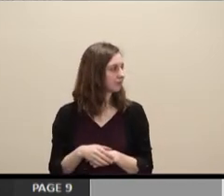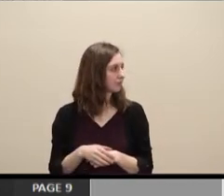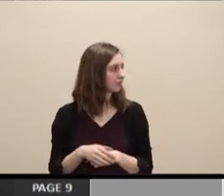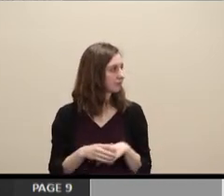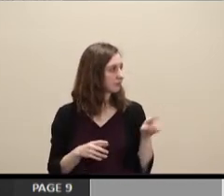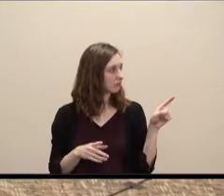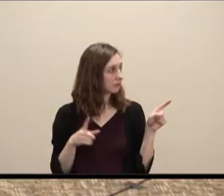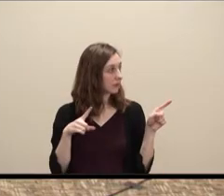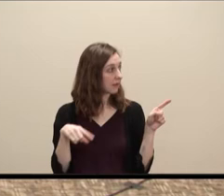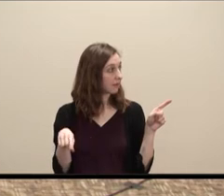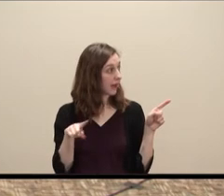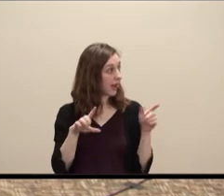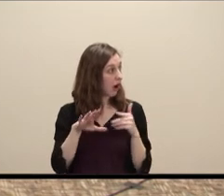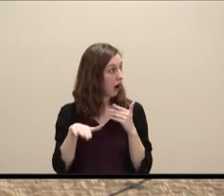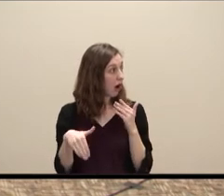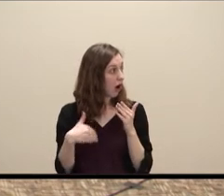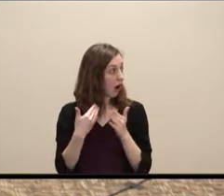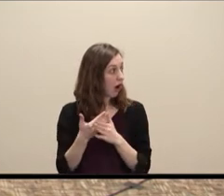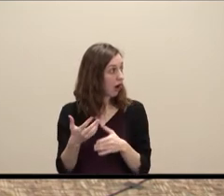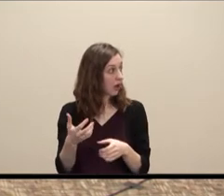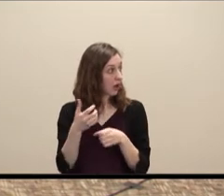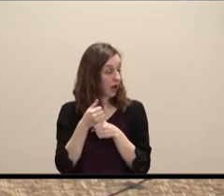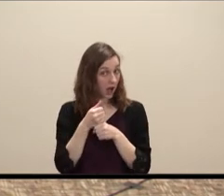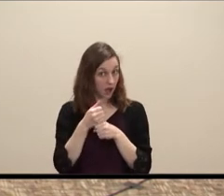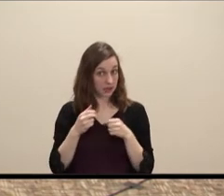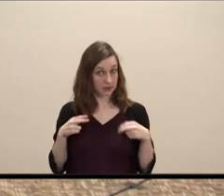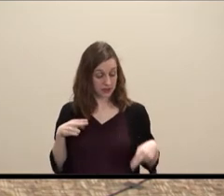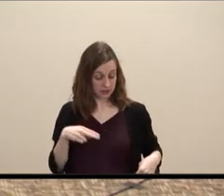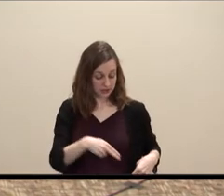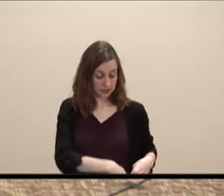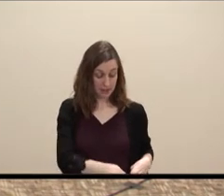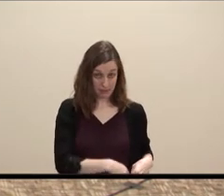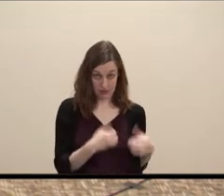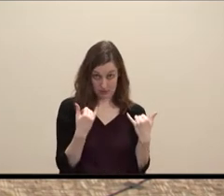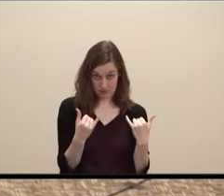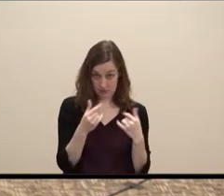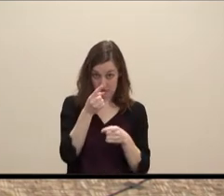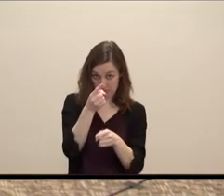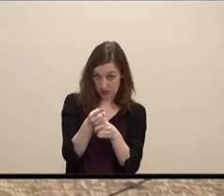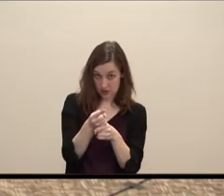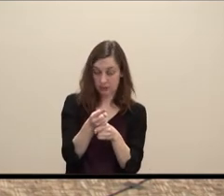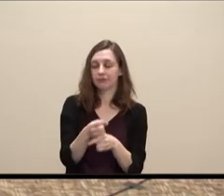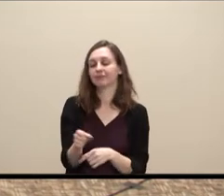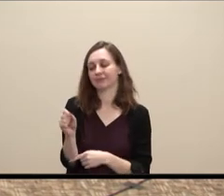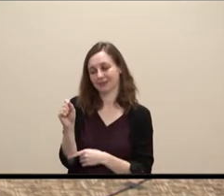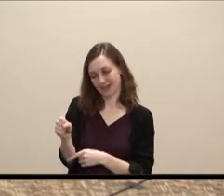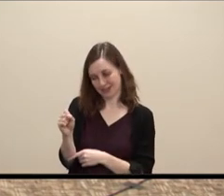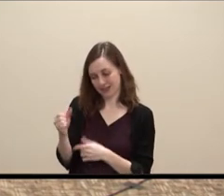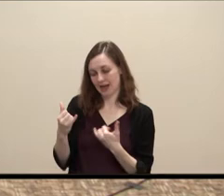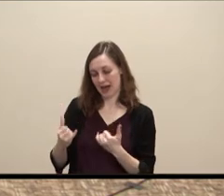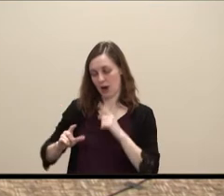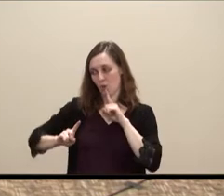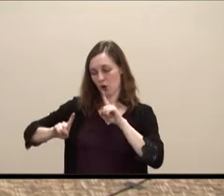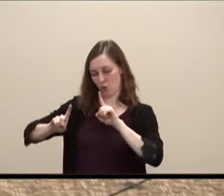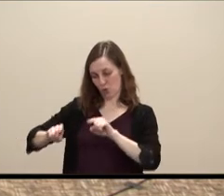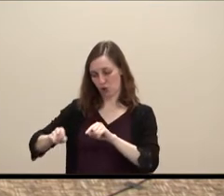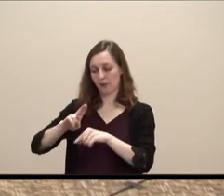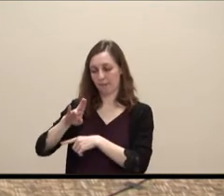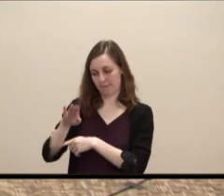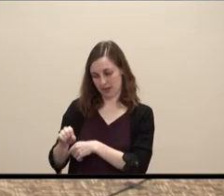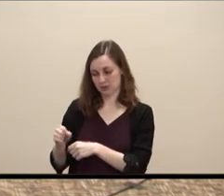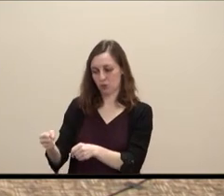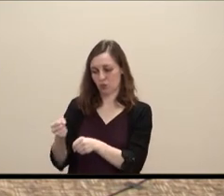And they all the got the seat belts in them this time around also, right? Yes. We do order our buses with seat